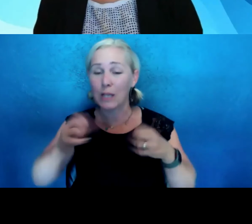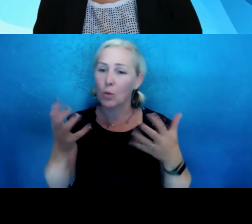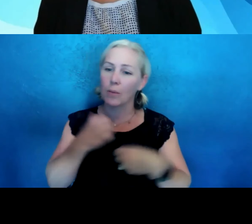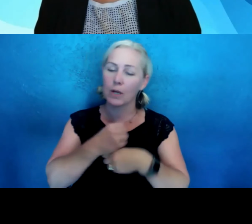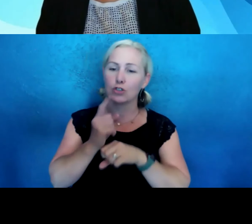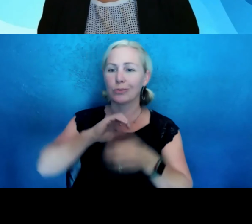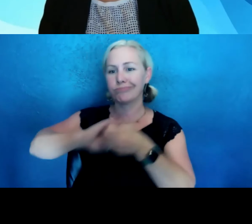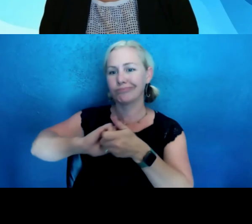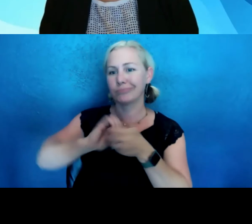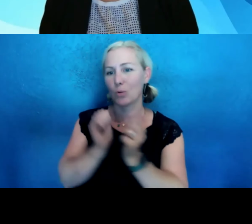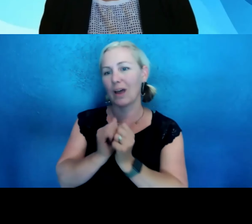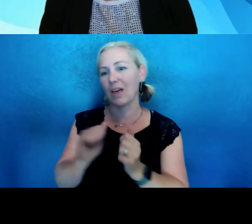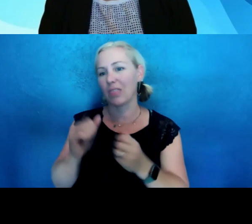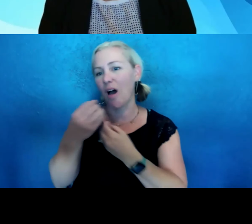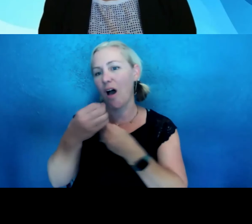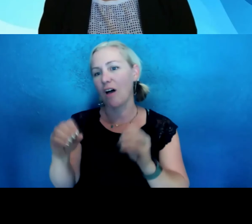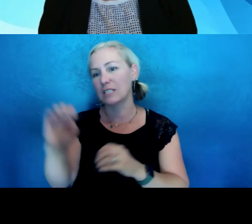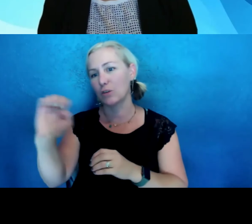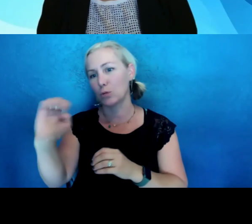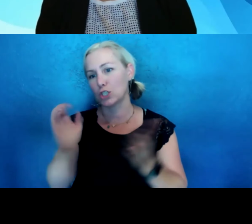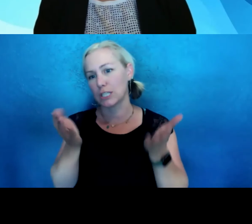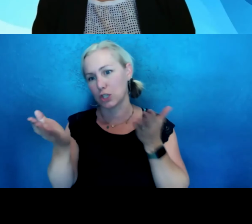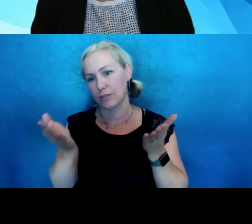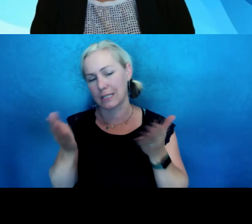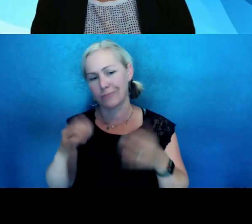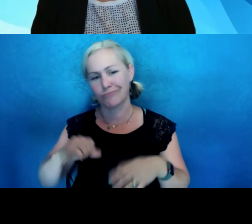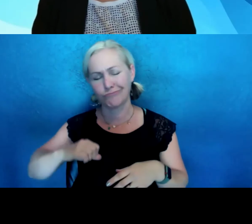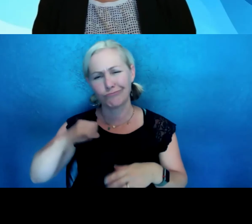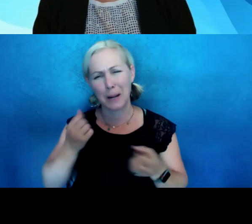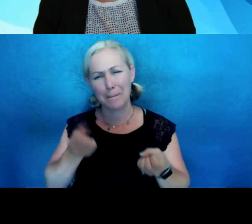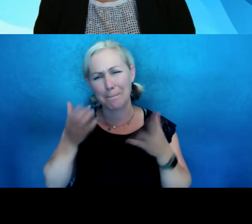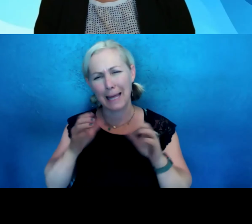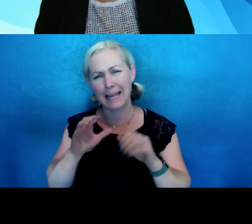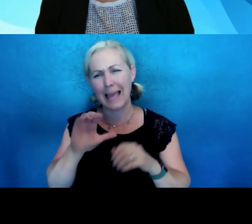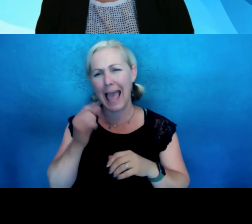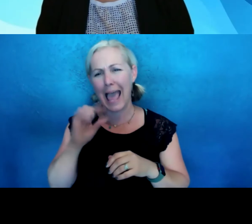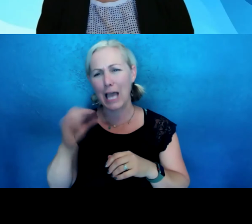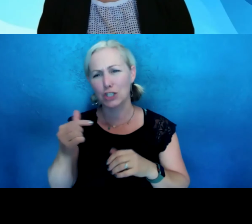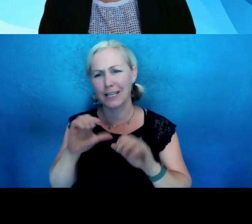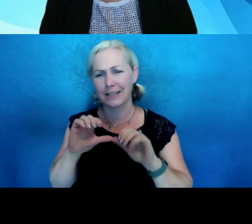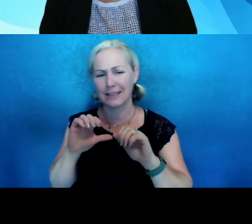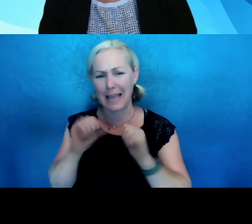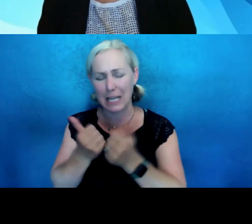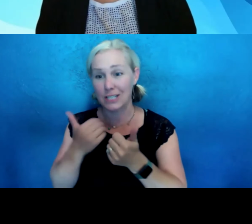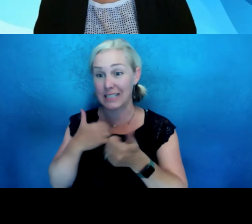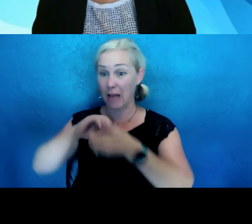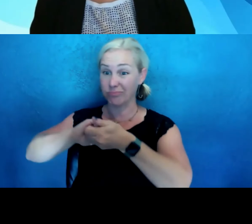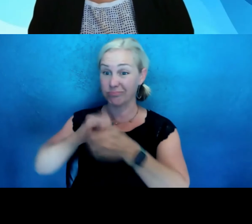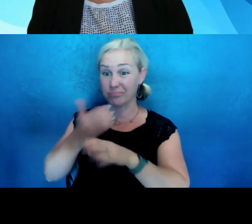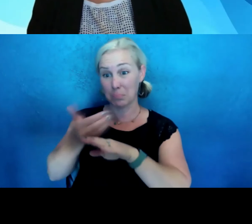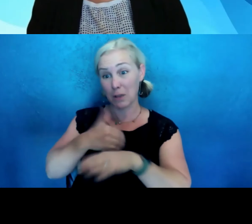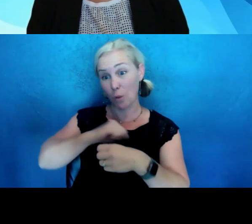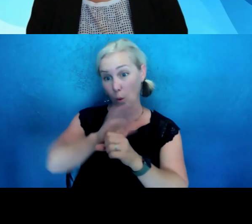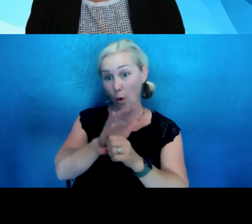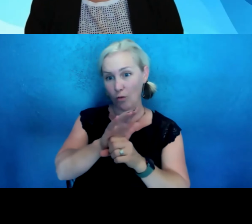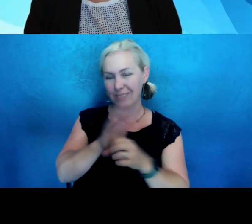closely with Office of Emergency Services. I'm very proud of the many aging agencies who have those partnerships before COVID, who made them even stronger. And